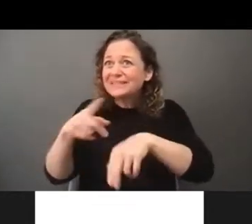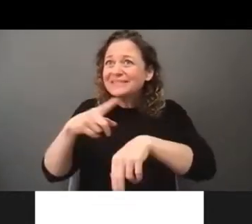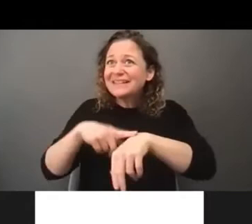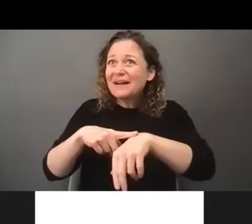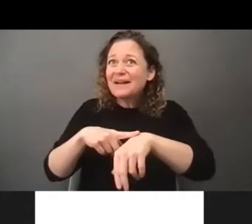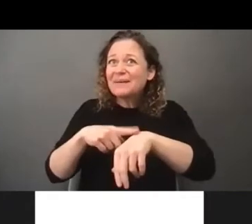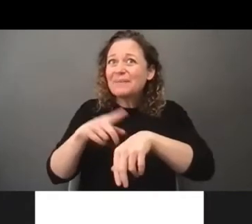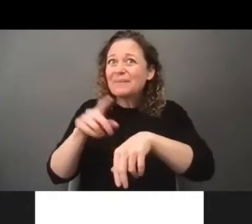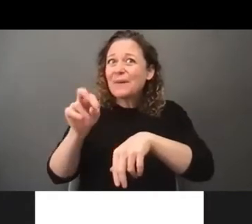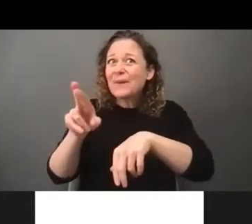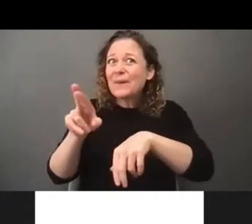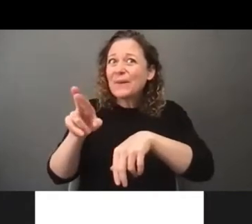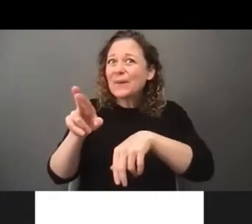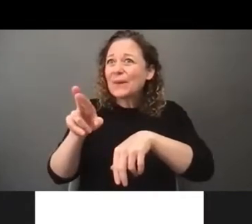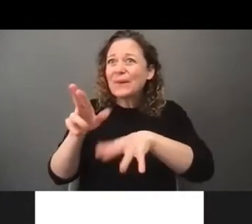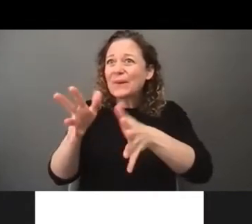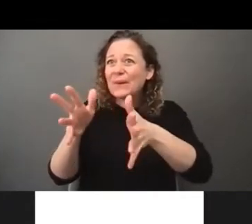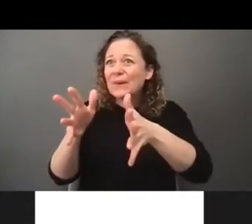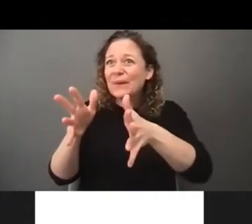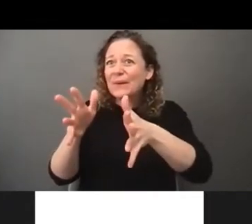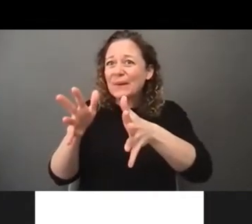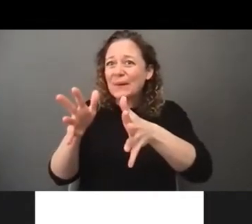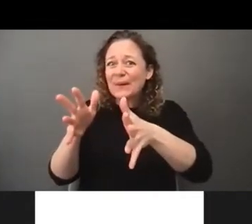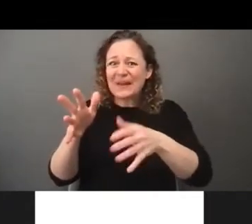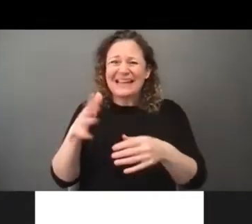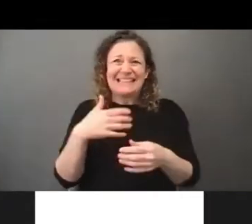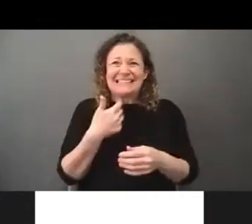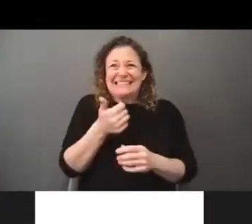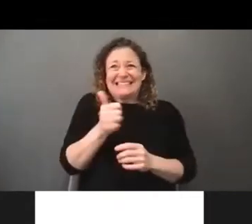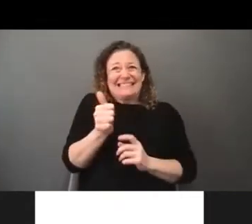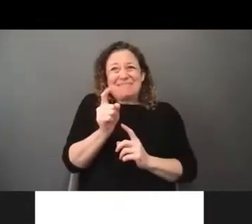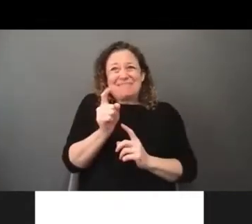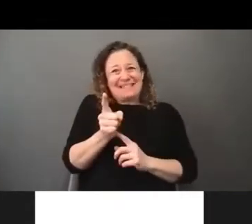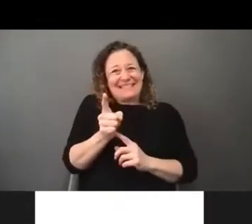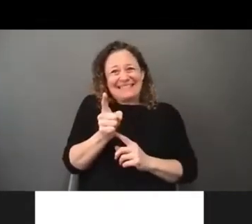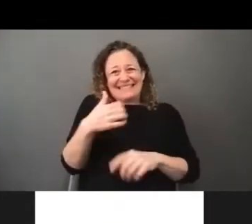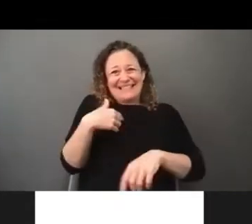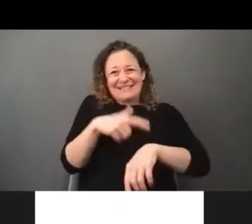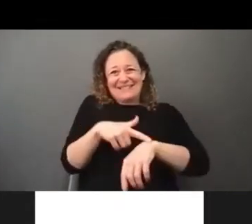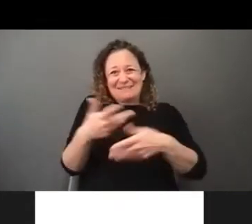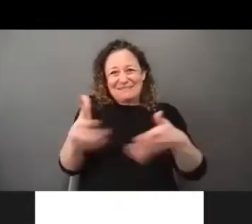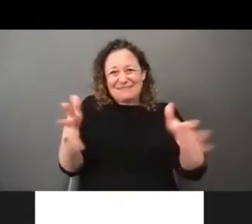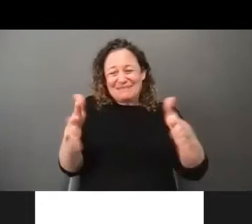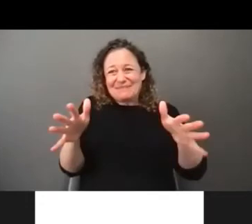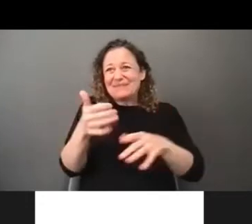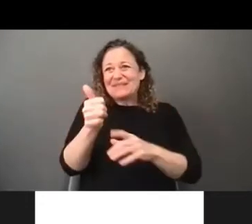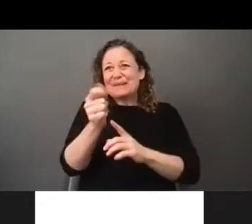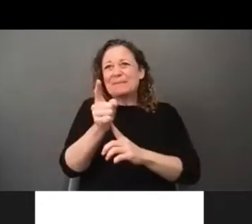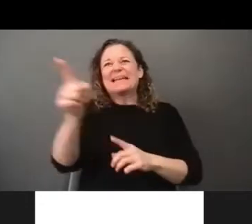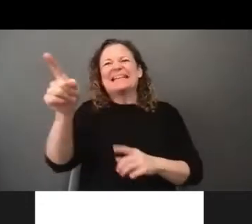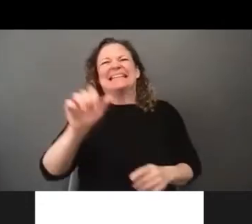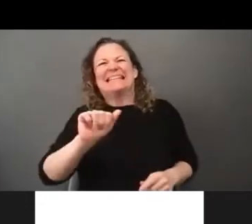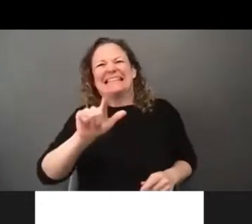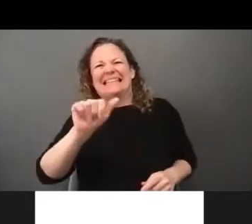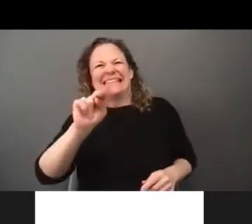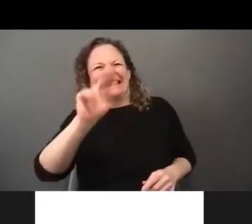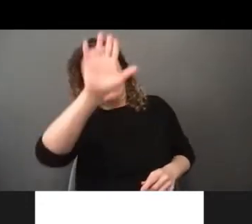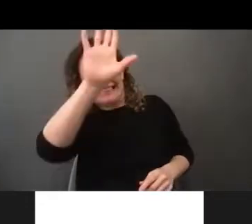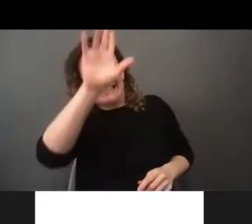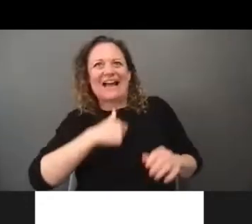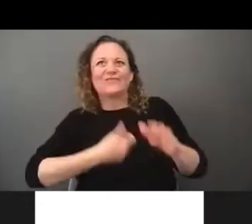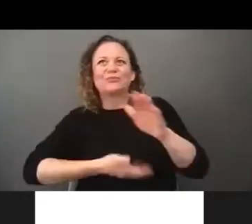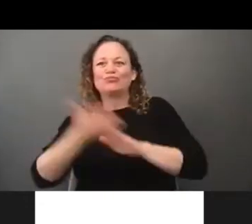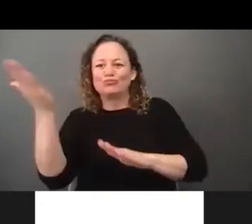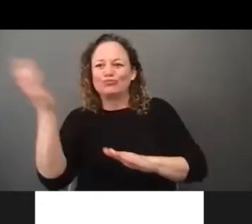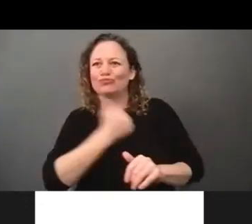you? I can stay for 10 more minutes. 10 more minutes, okay. So I'm going to have to go, Karen. Yeah. I have another meeting.